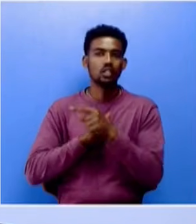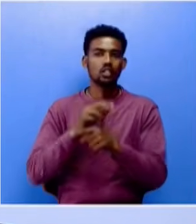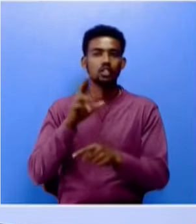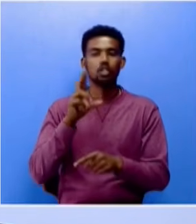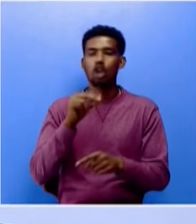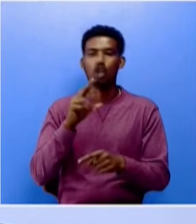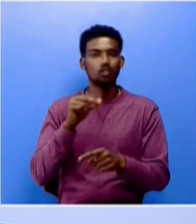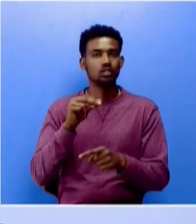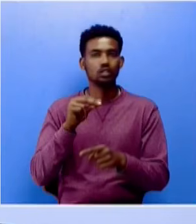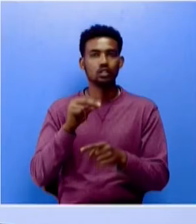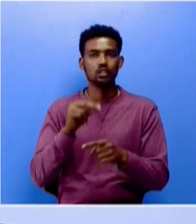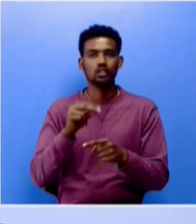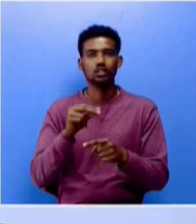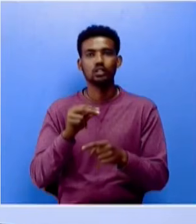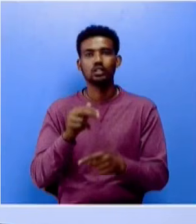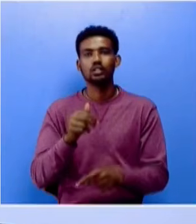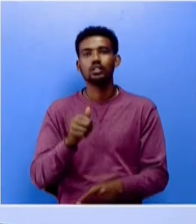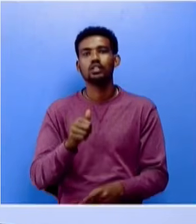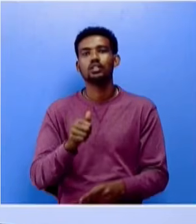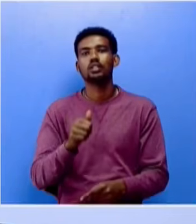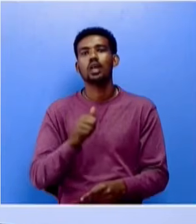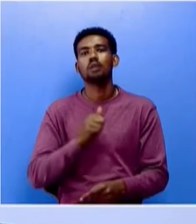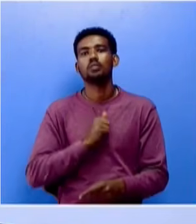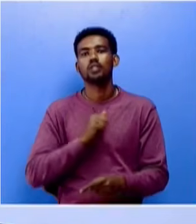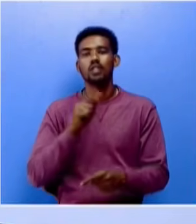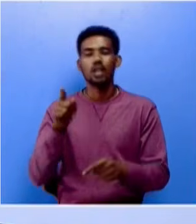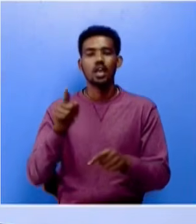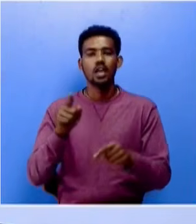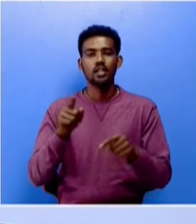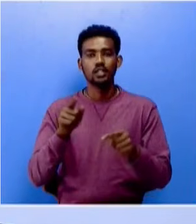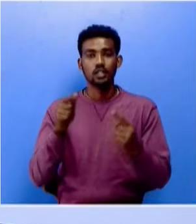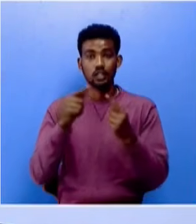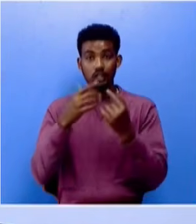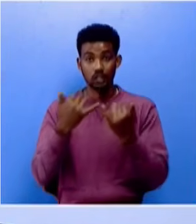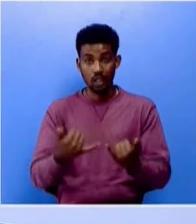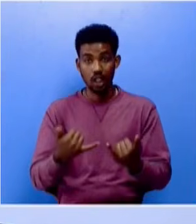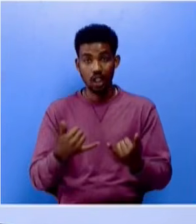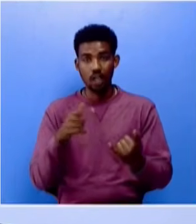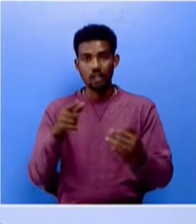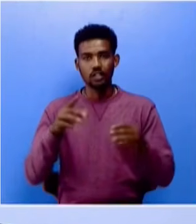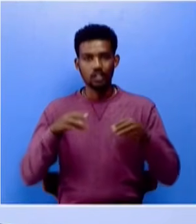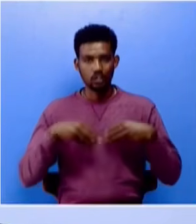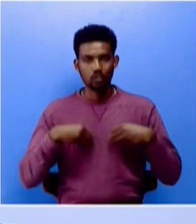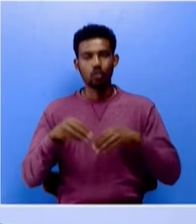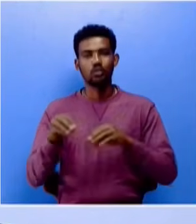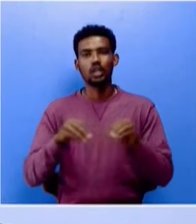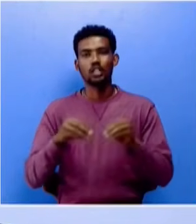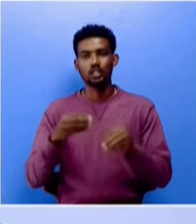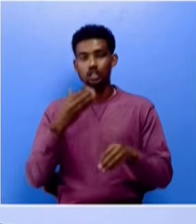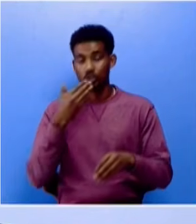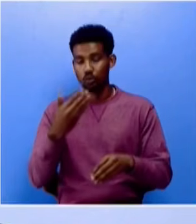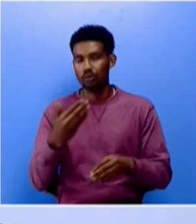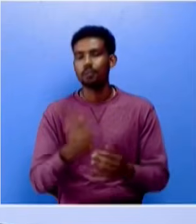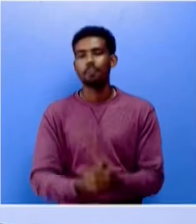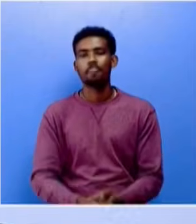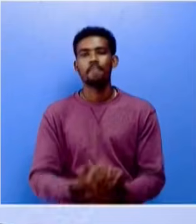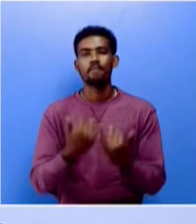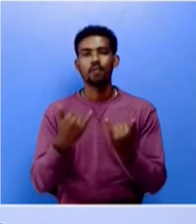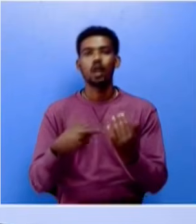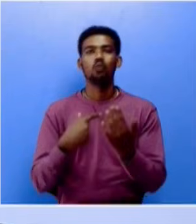subject. Still it is the receiver of the action. Am I clear? Good. Now we can change this